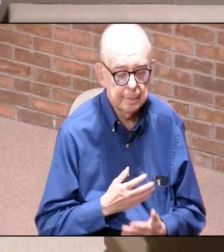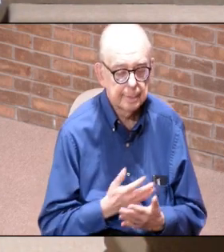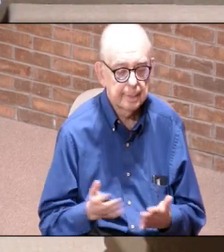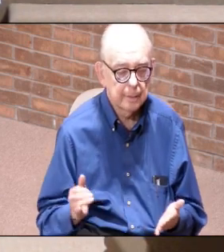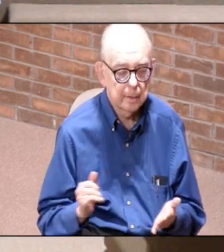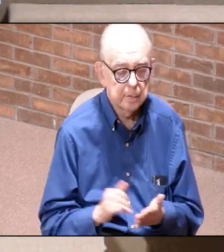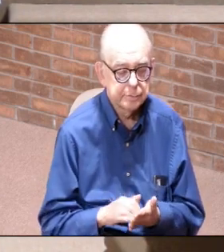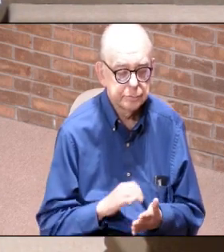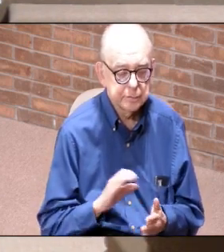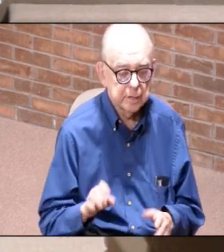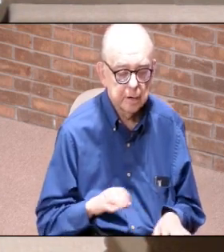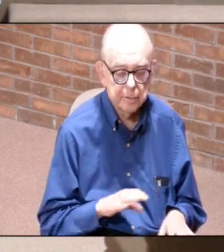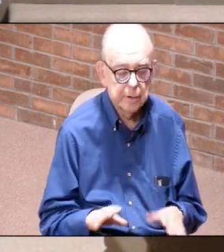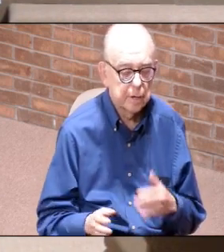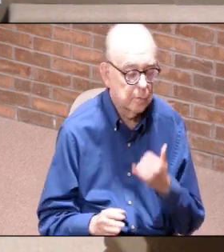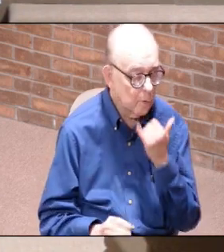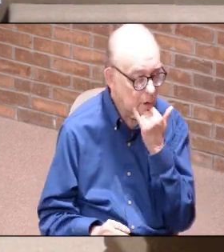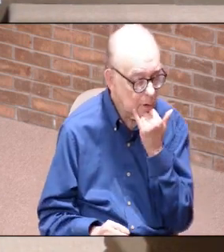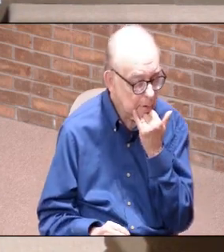Everything that I ever did wrong.